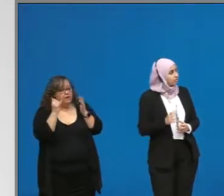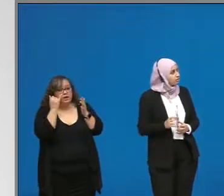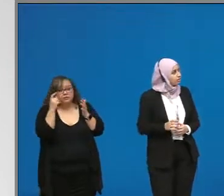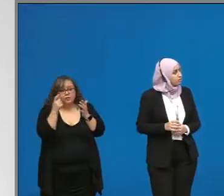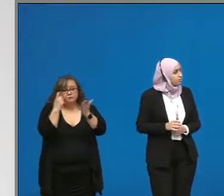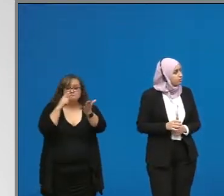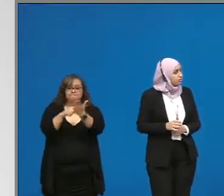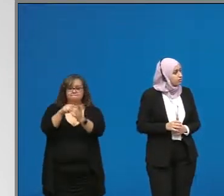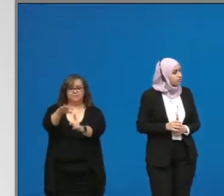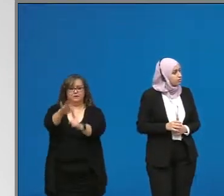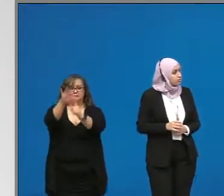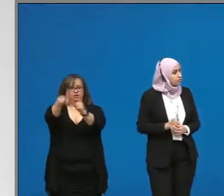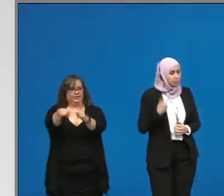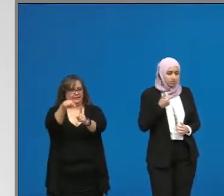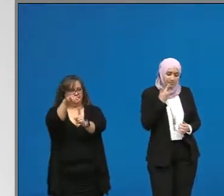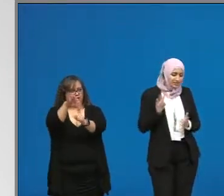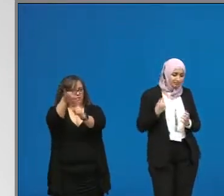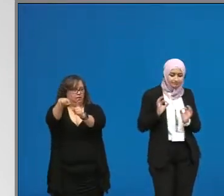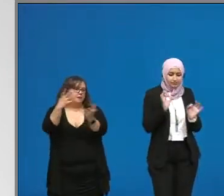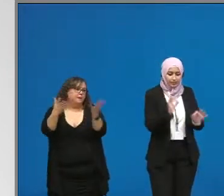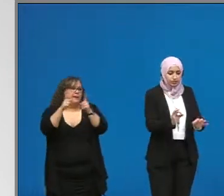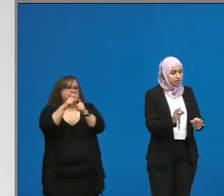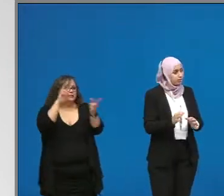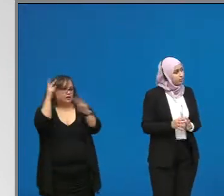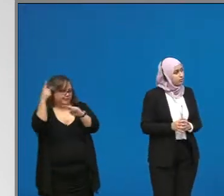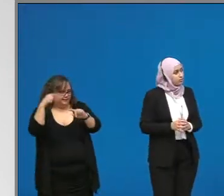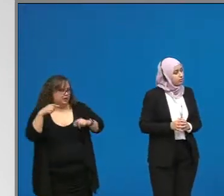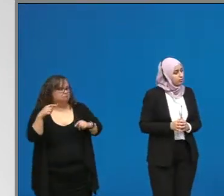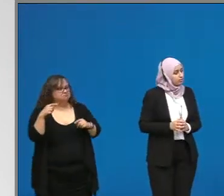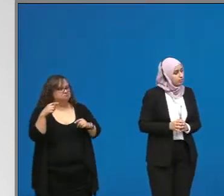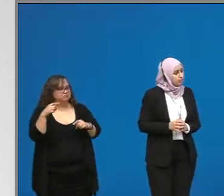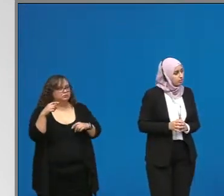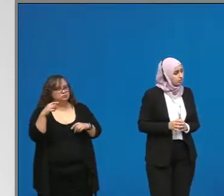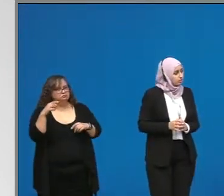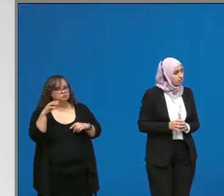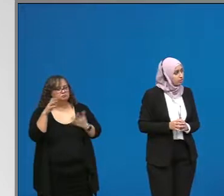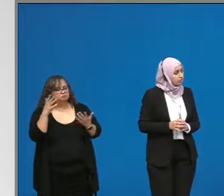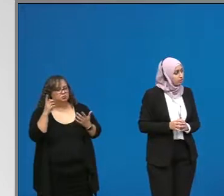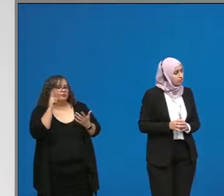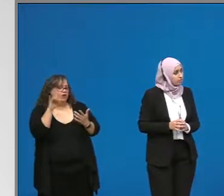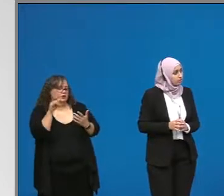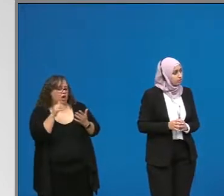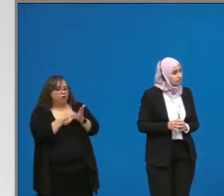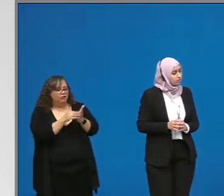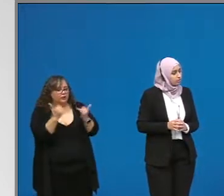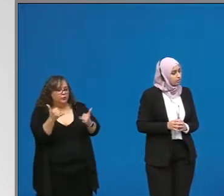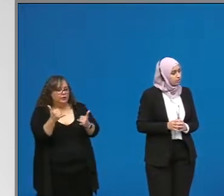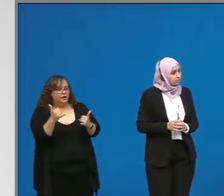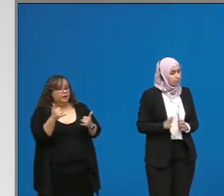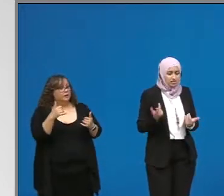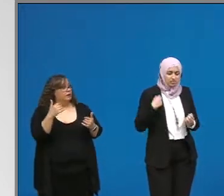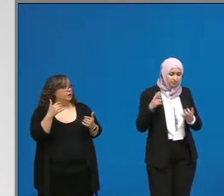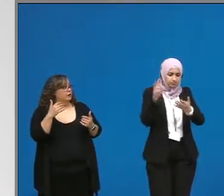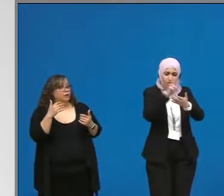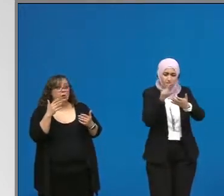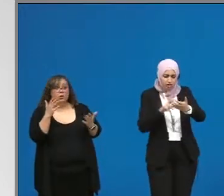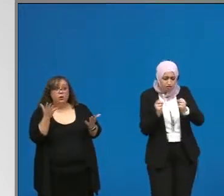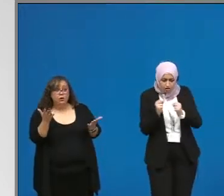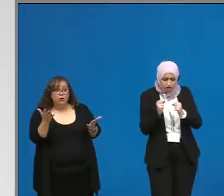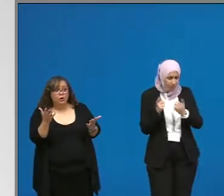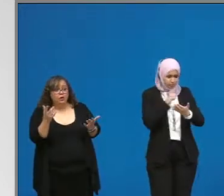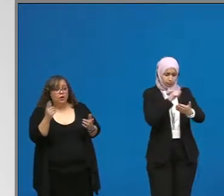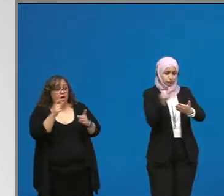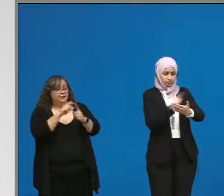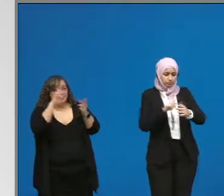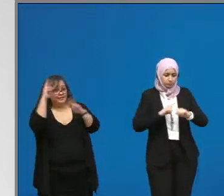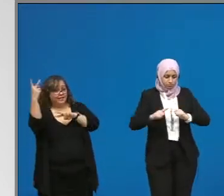about something like dyslexia that we've heard talked about a lot today. There are huge upsides in terms of dyslexia,